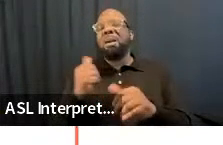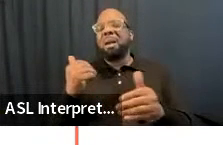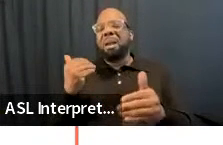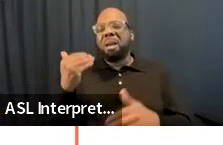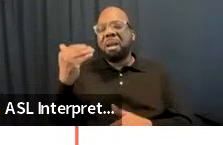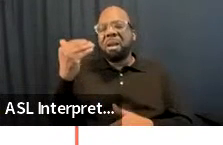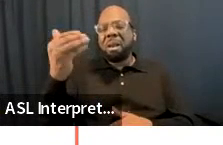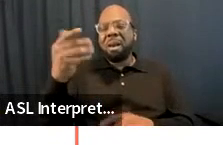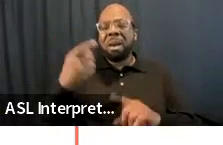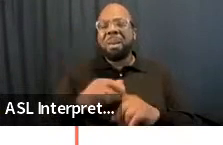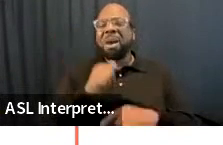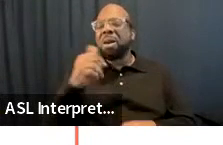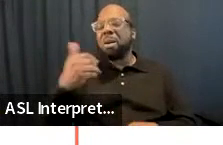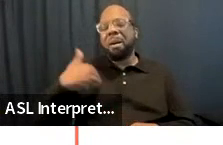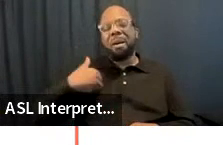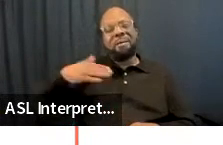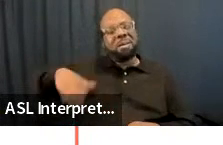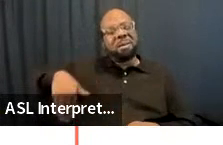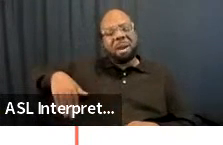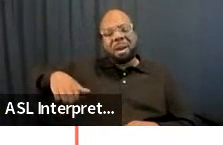why we don't yet have